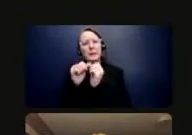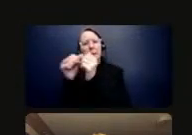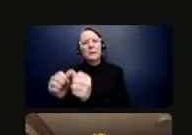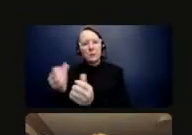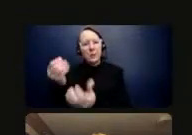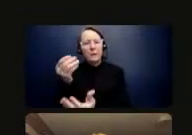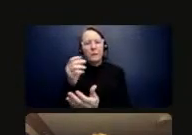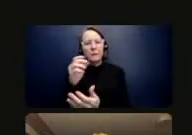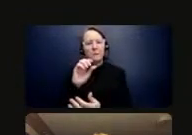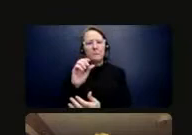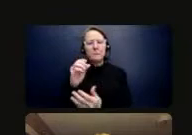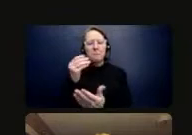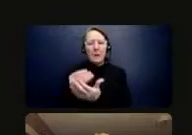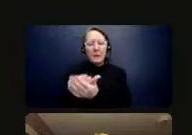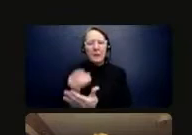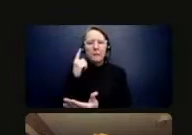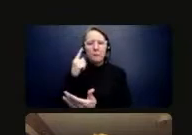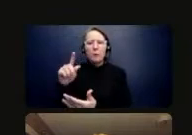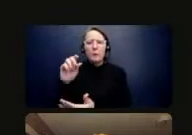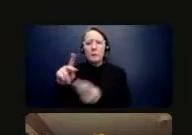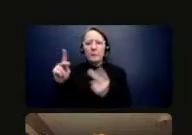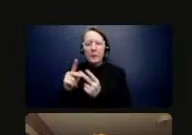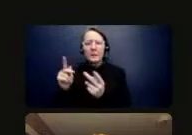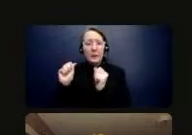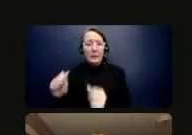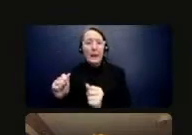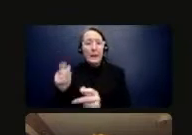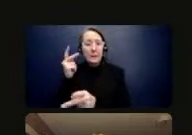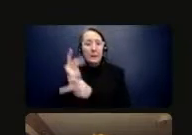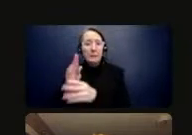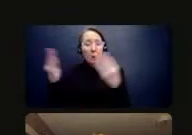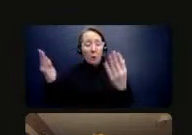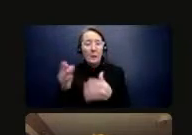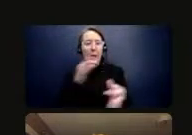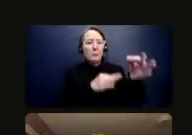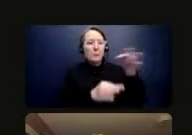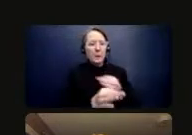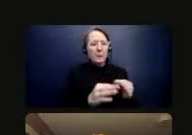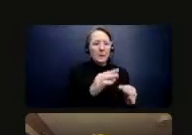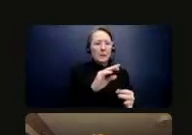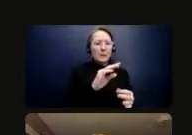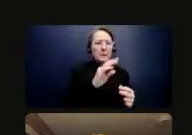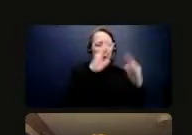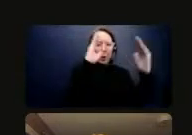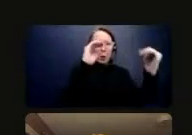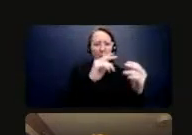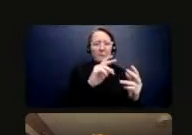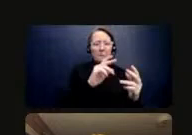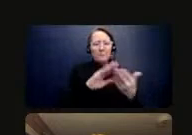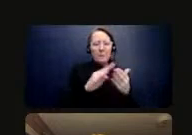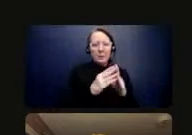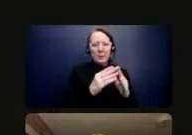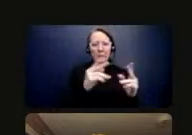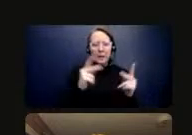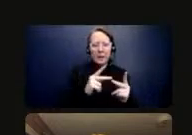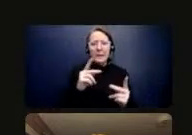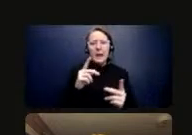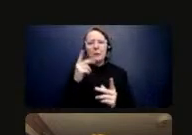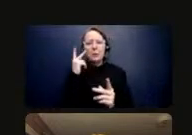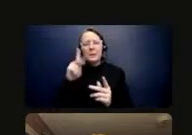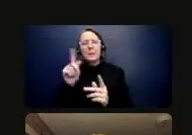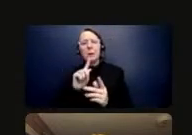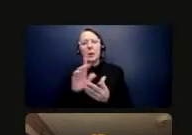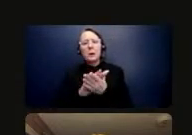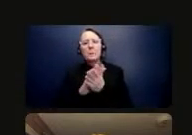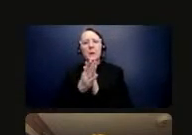Community Services and replaces the Village of Hope site. And then you see when we begin to go into the red. If you